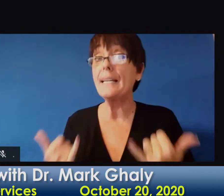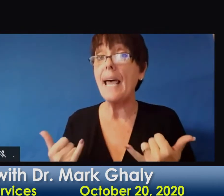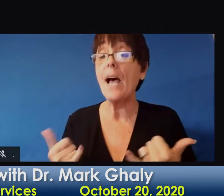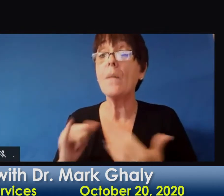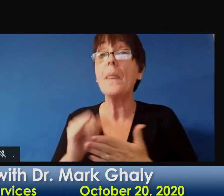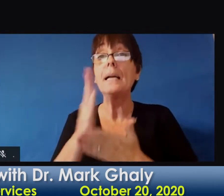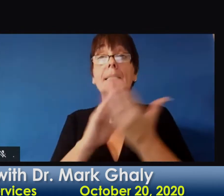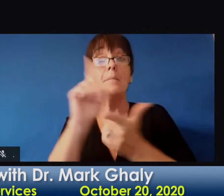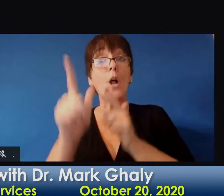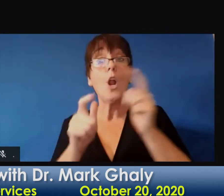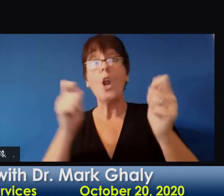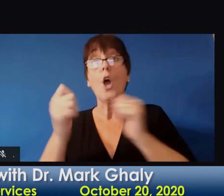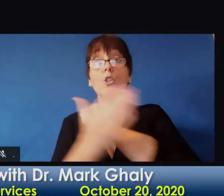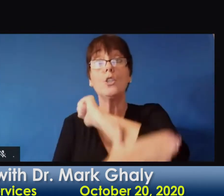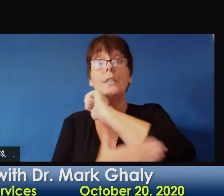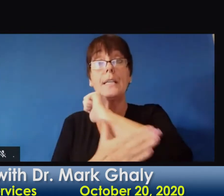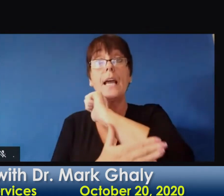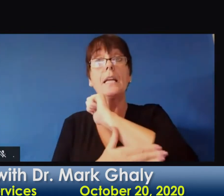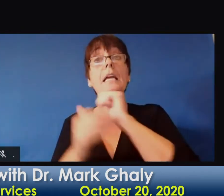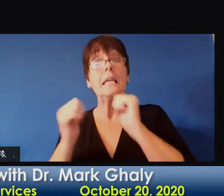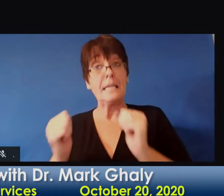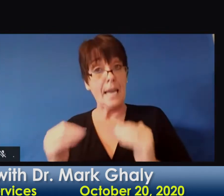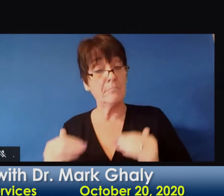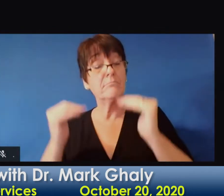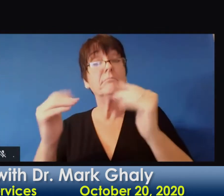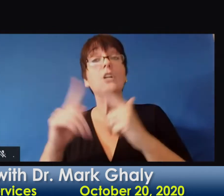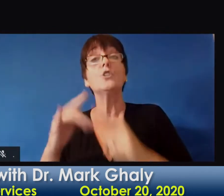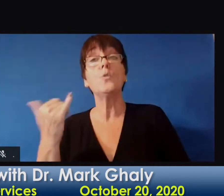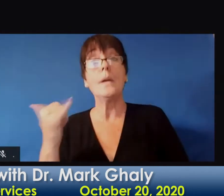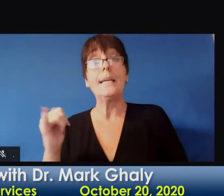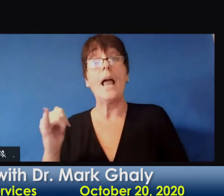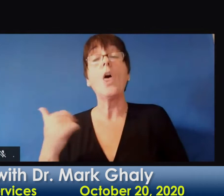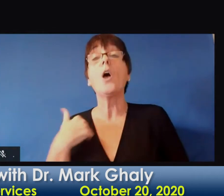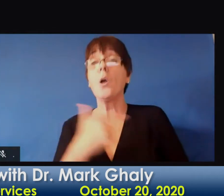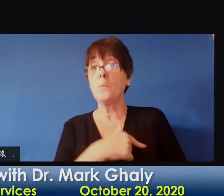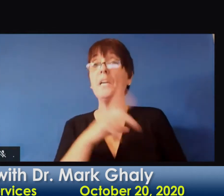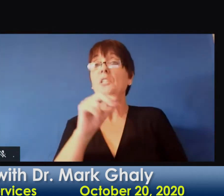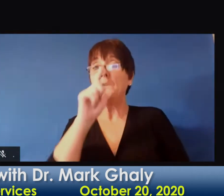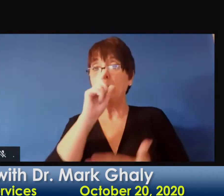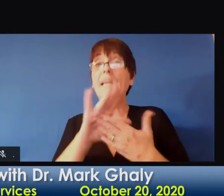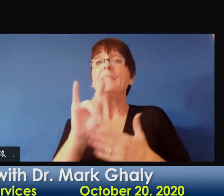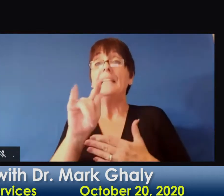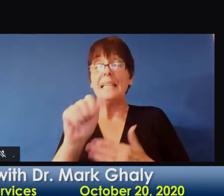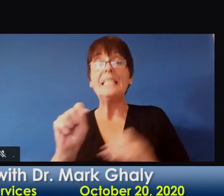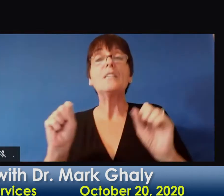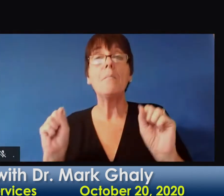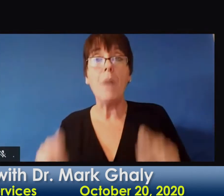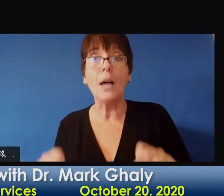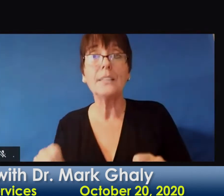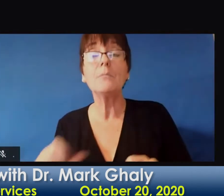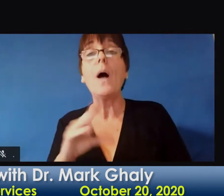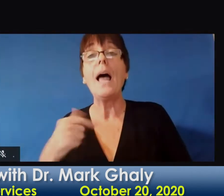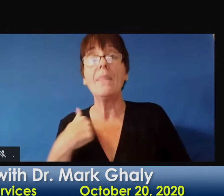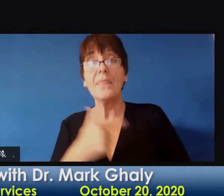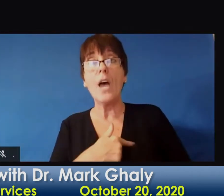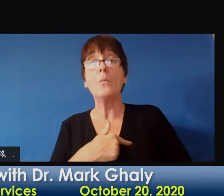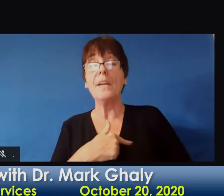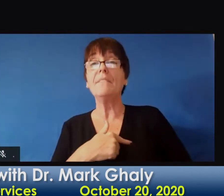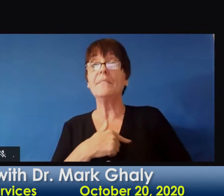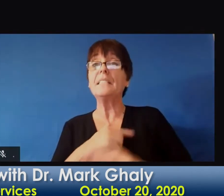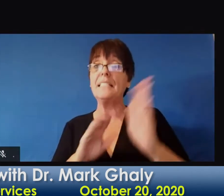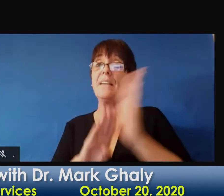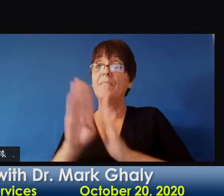certain larger counties are indeed able to move to yellow, and we do believe that it is possible and that we've constructed a system